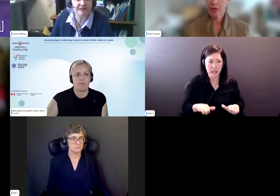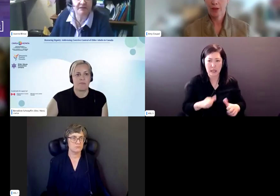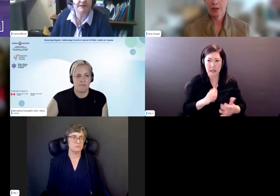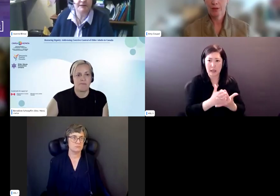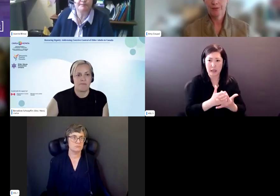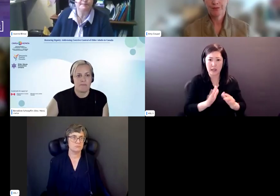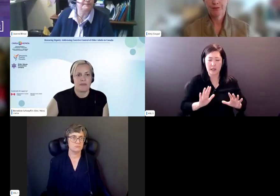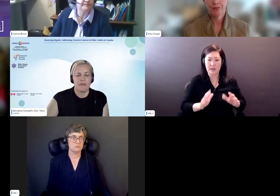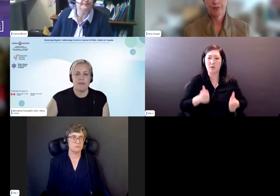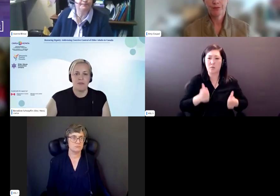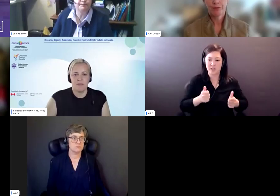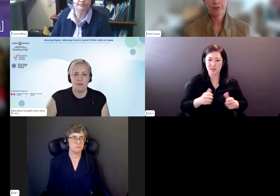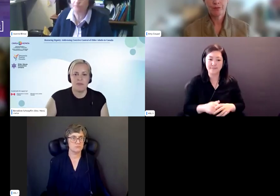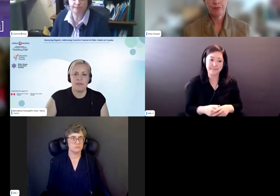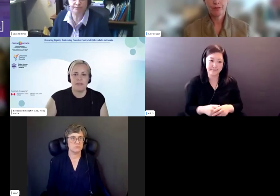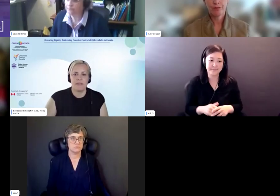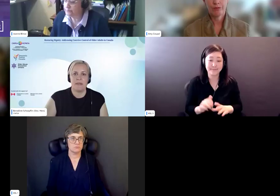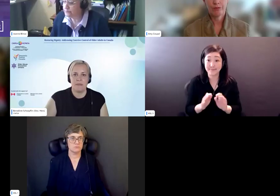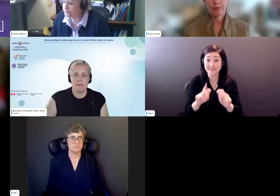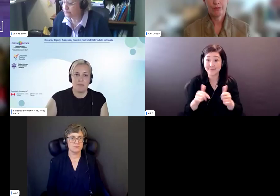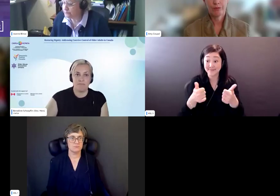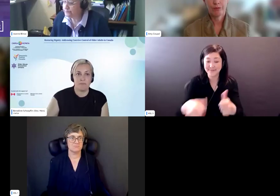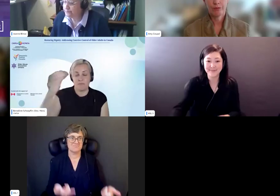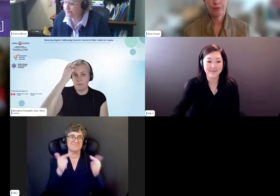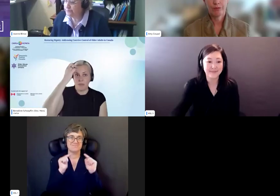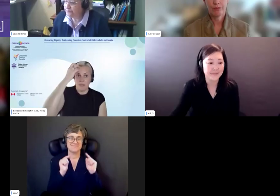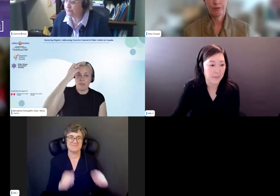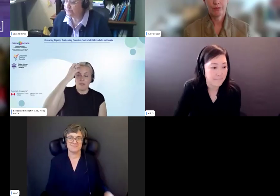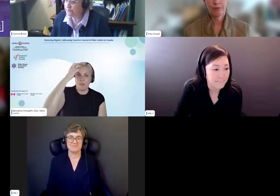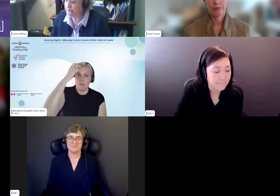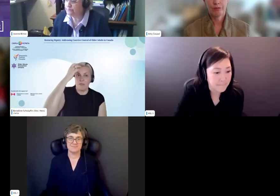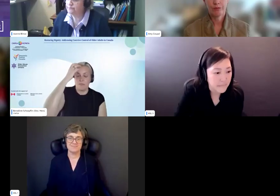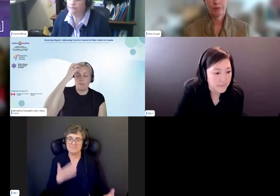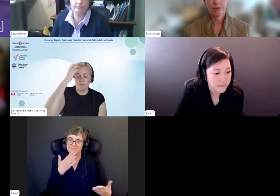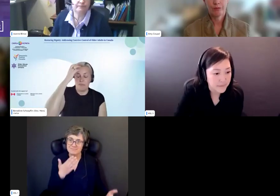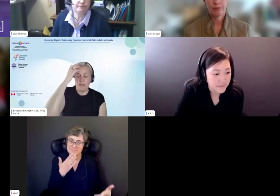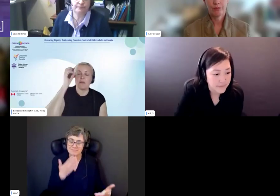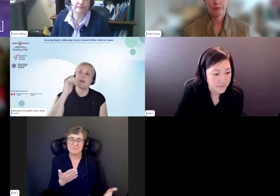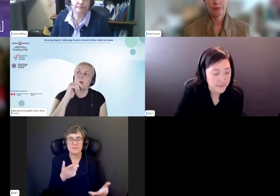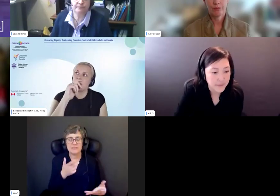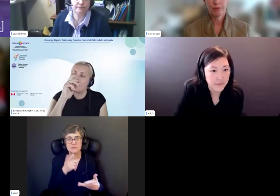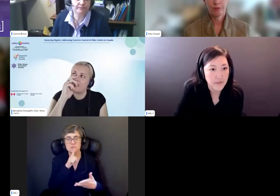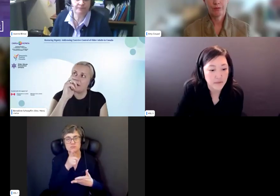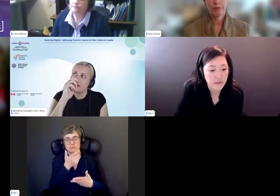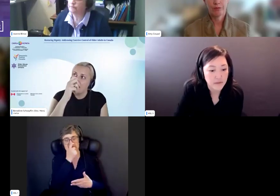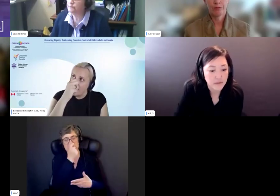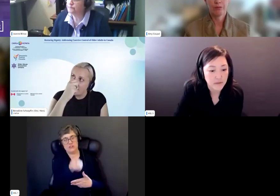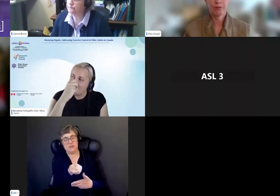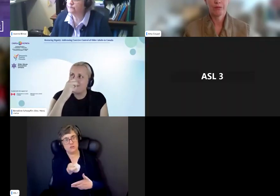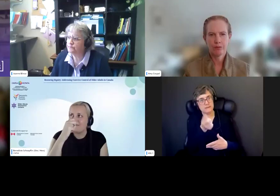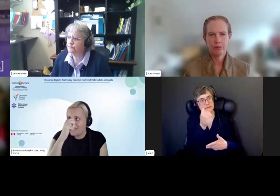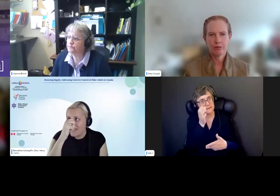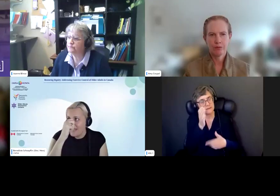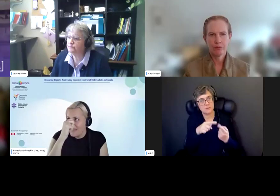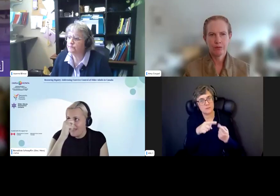Benedict. Thank you so much for this. It's really interesting to hear about that.